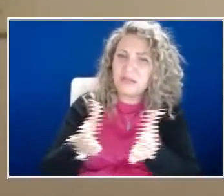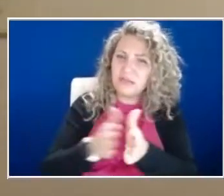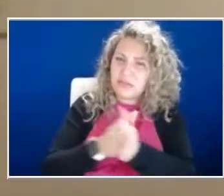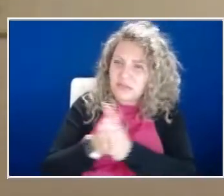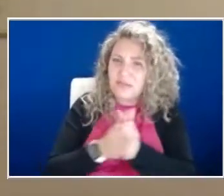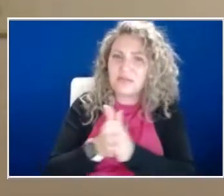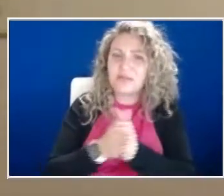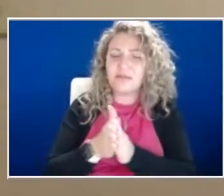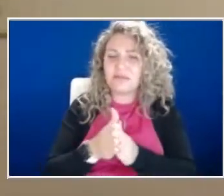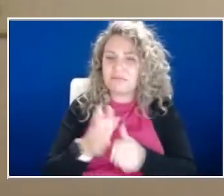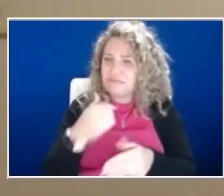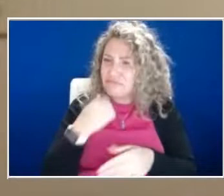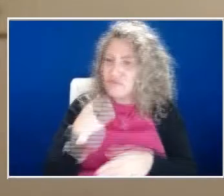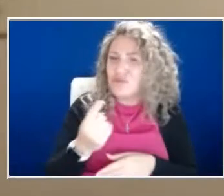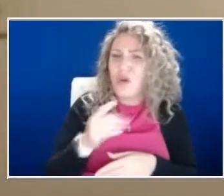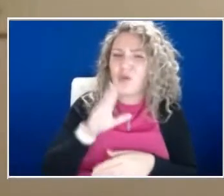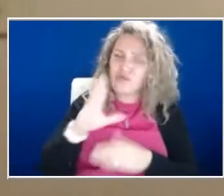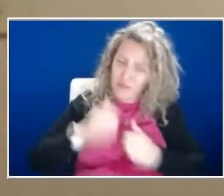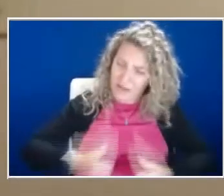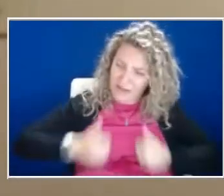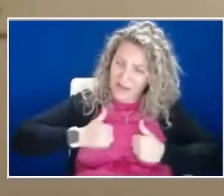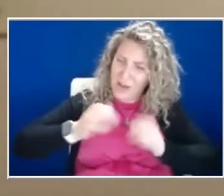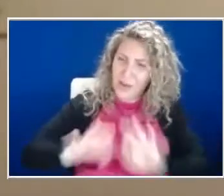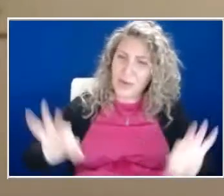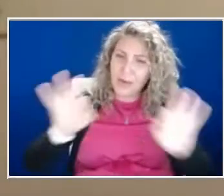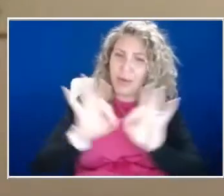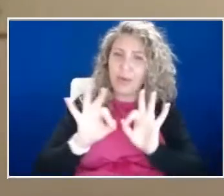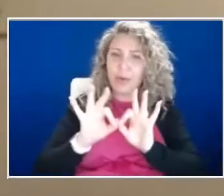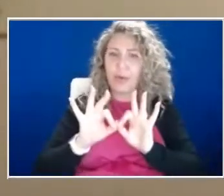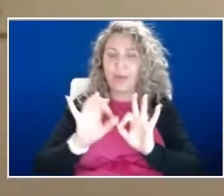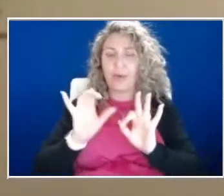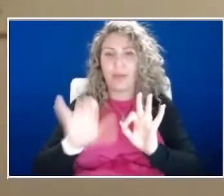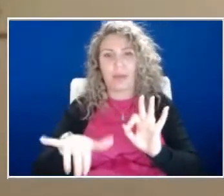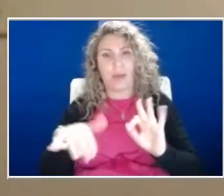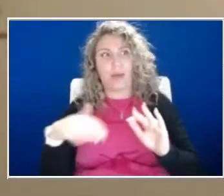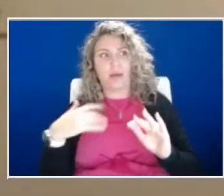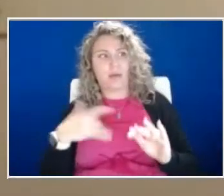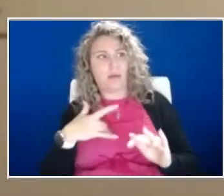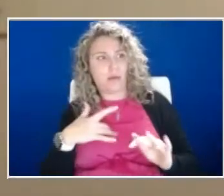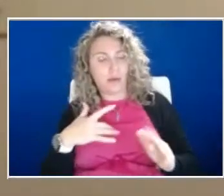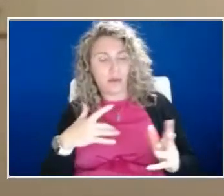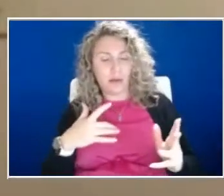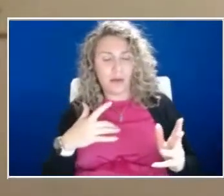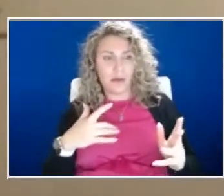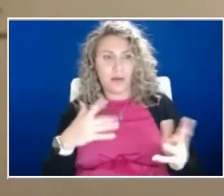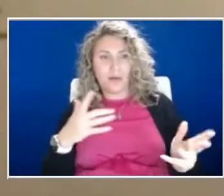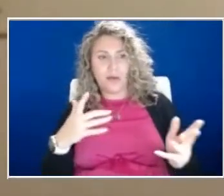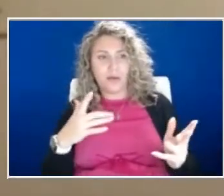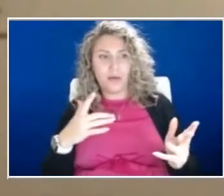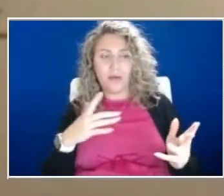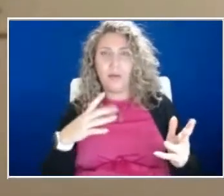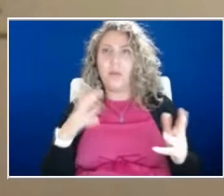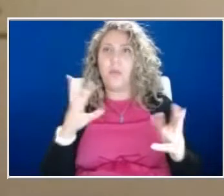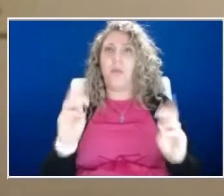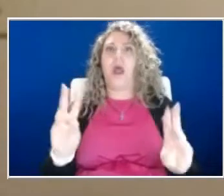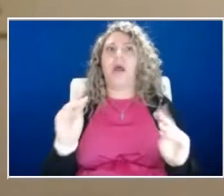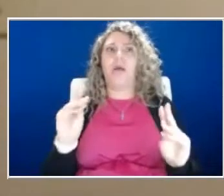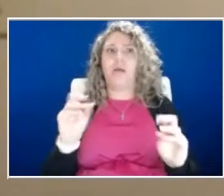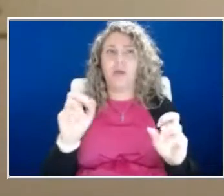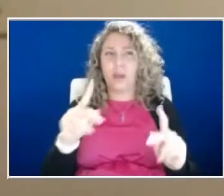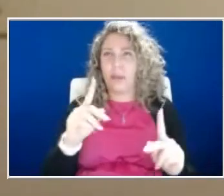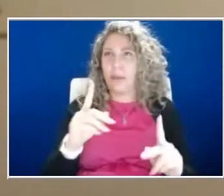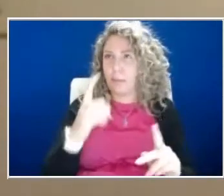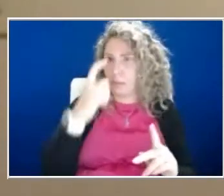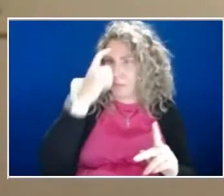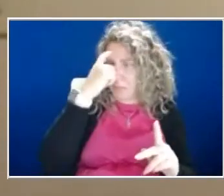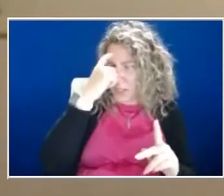how much my life meant, and that actually shook me out of that mental state in that moment. And